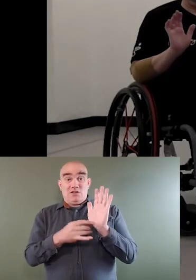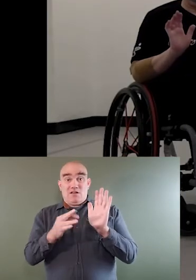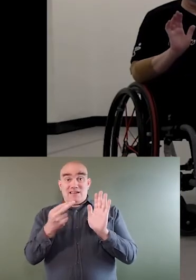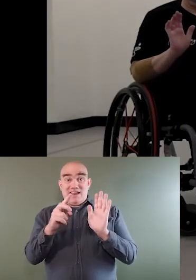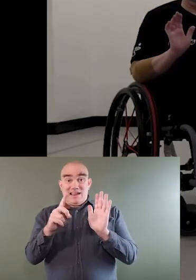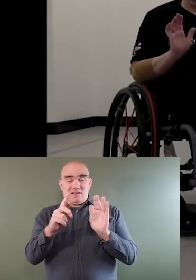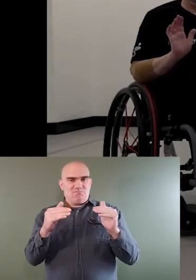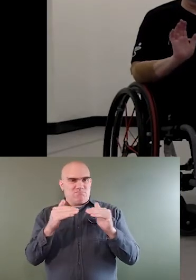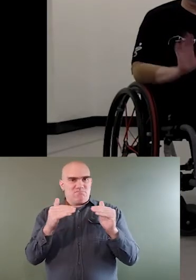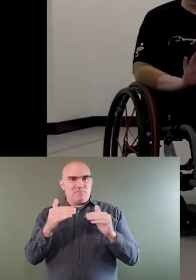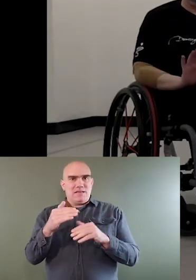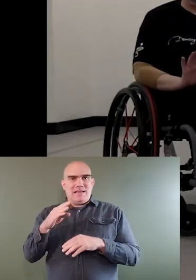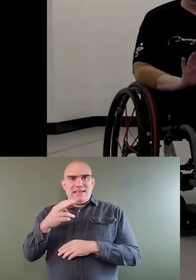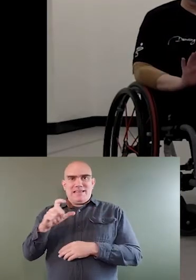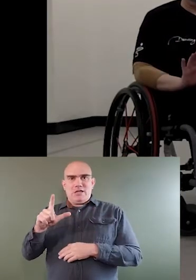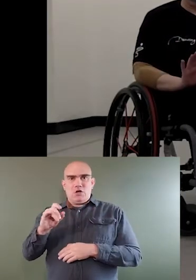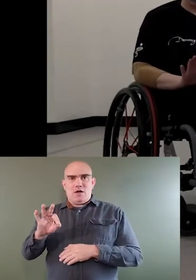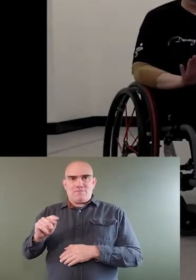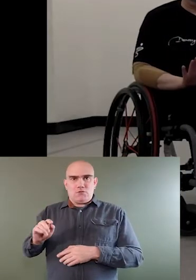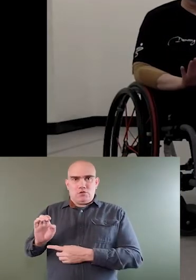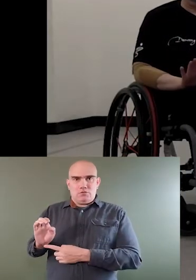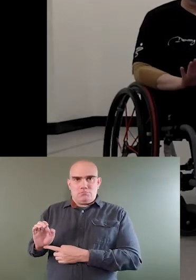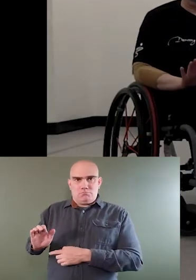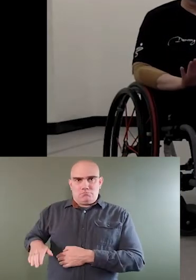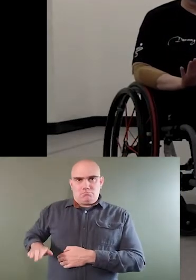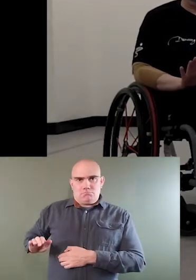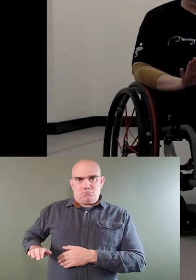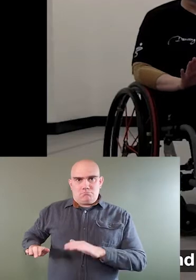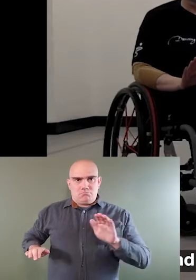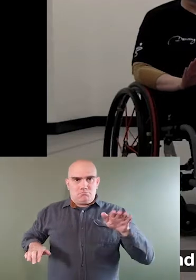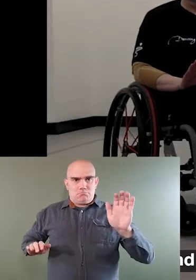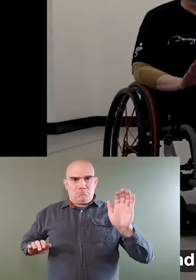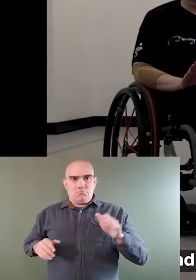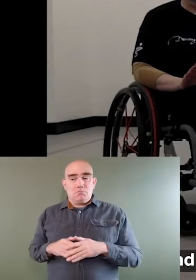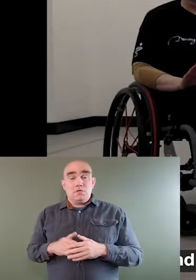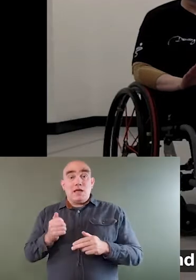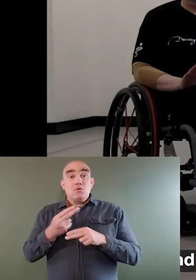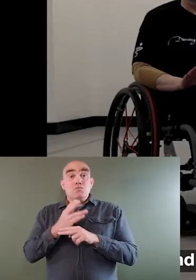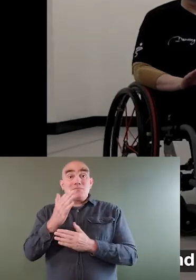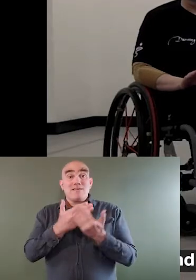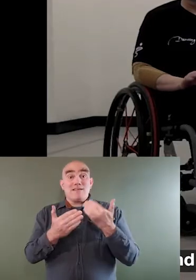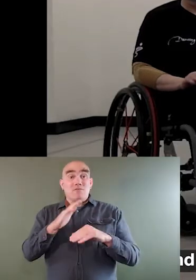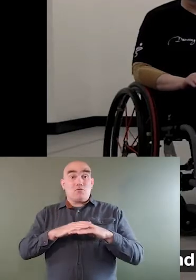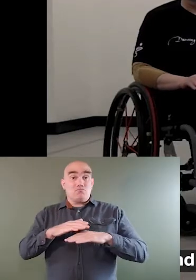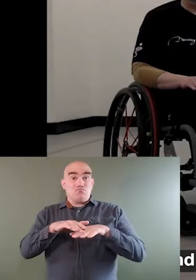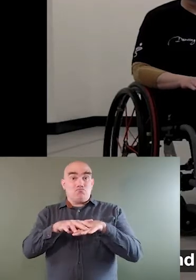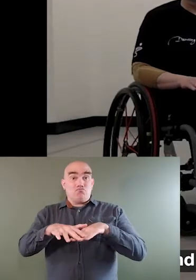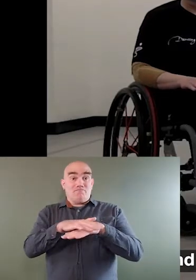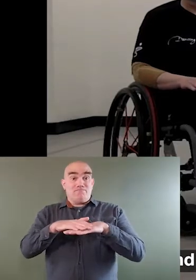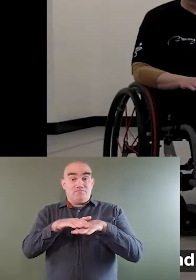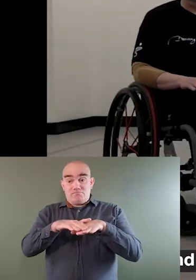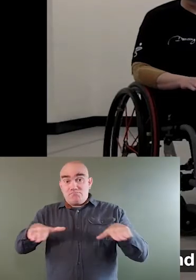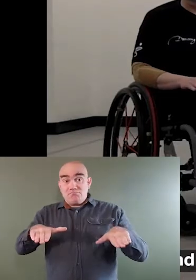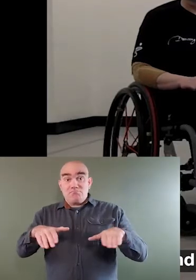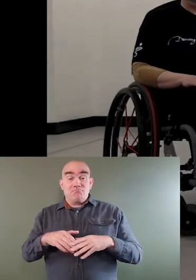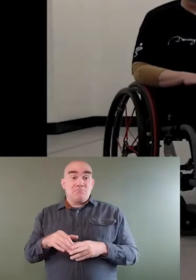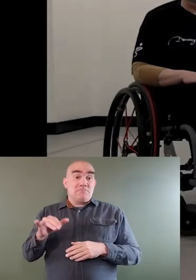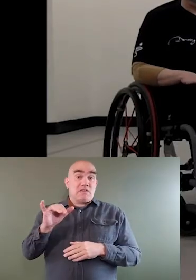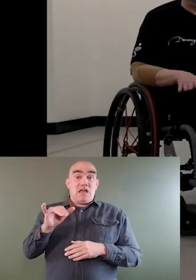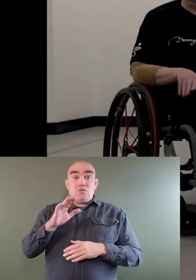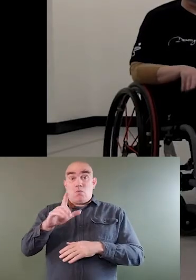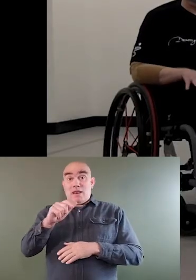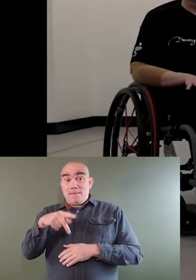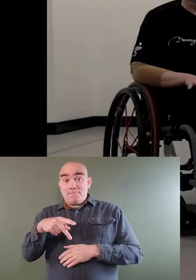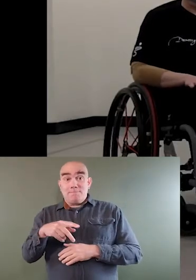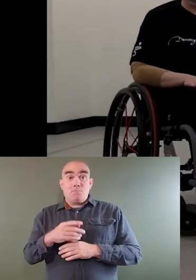hand as the heels of the feet, and you can use your hands on a surface such